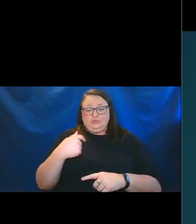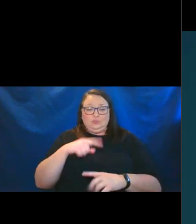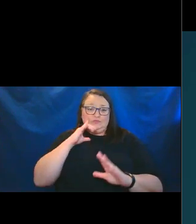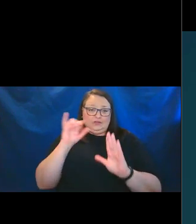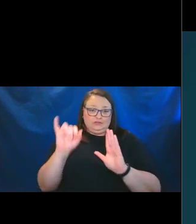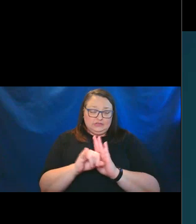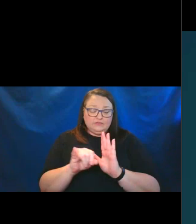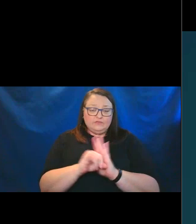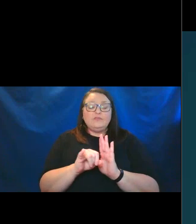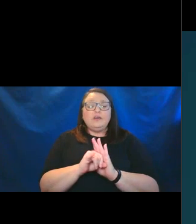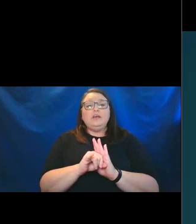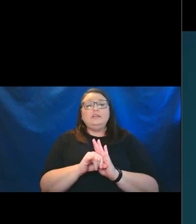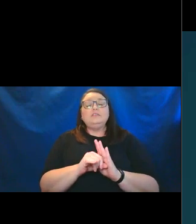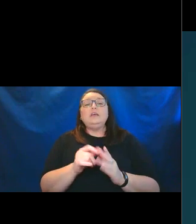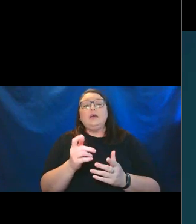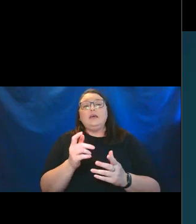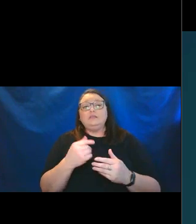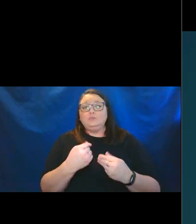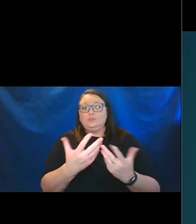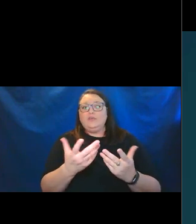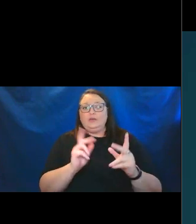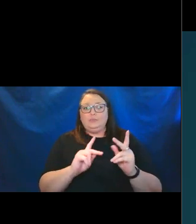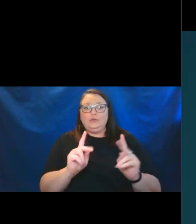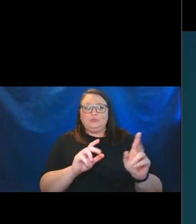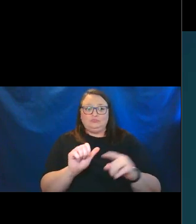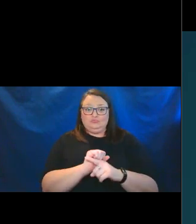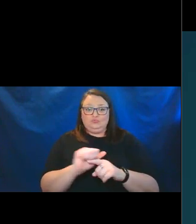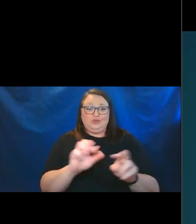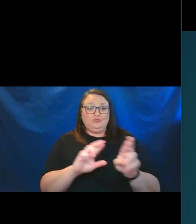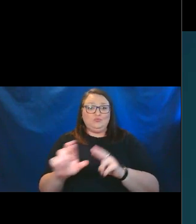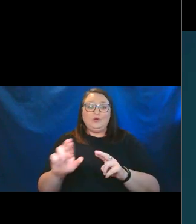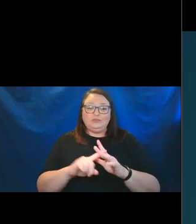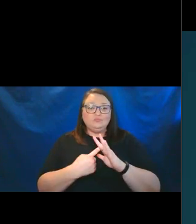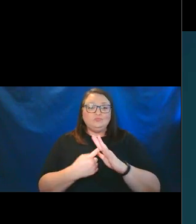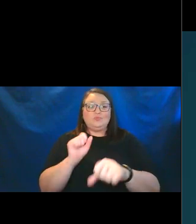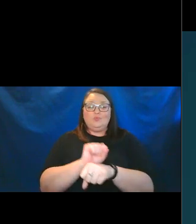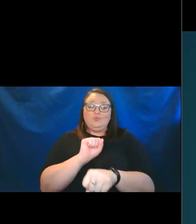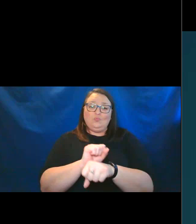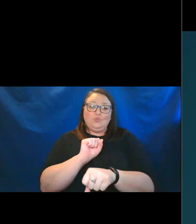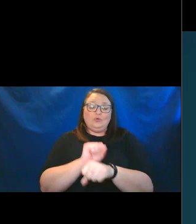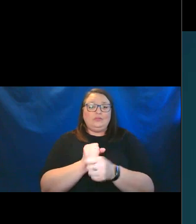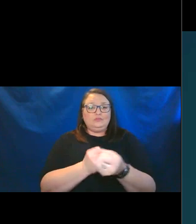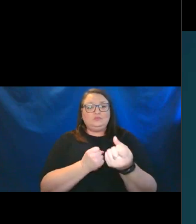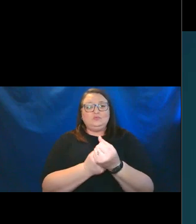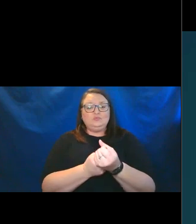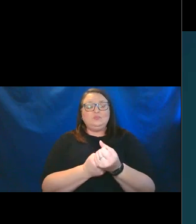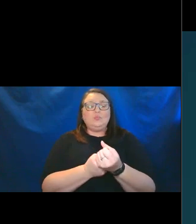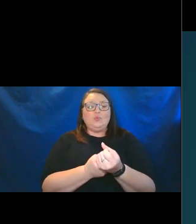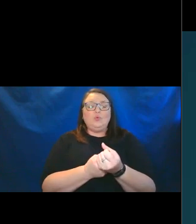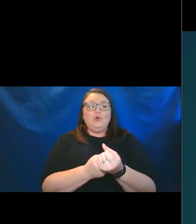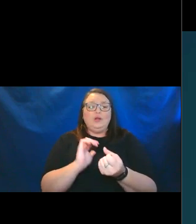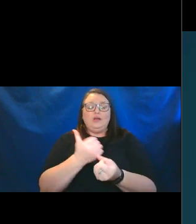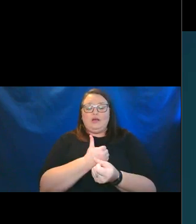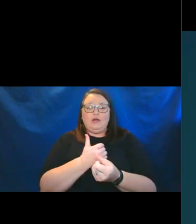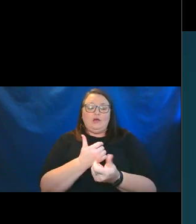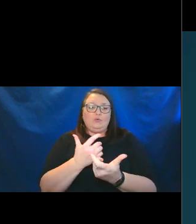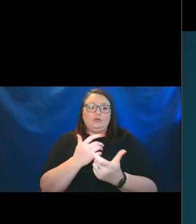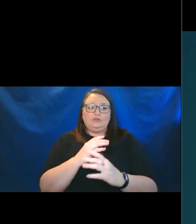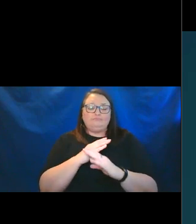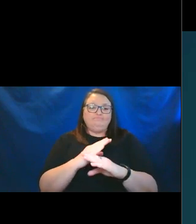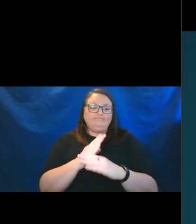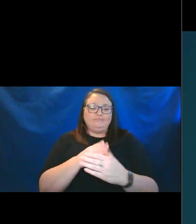pipeline of folks who are trained and ready to deal and support, again, our resilience to these climate-related hazards. And